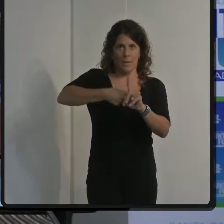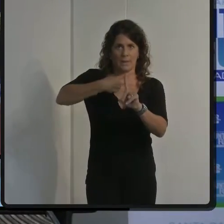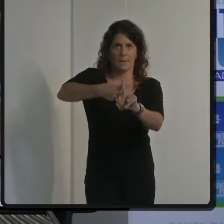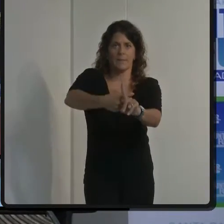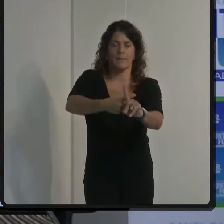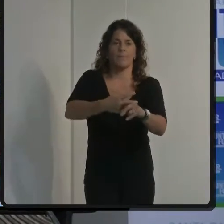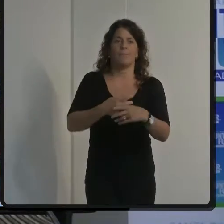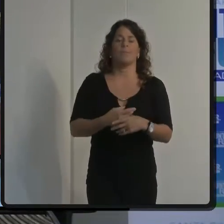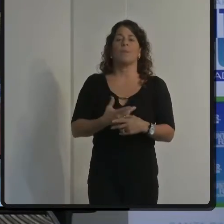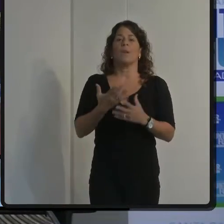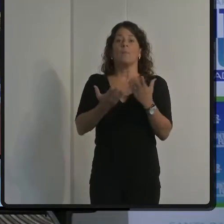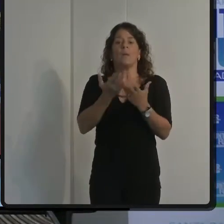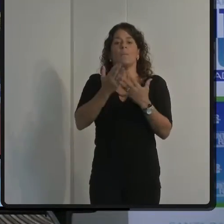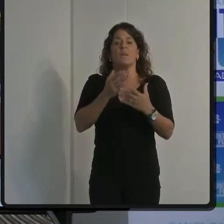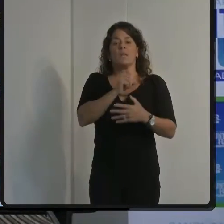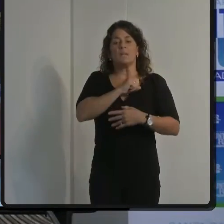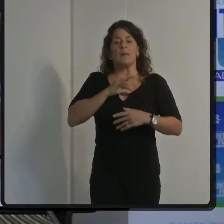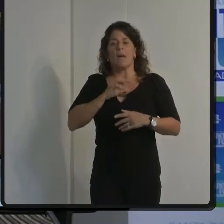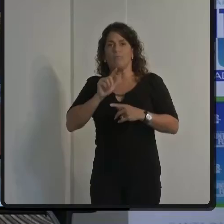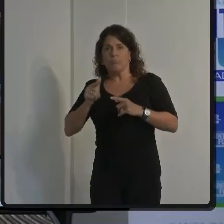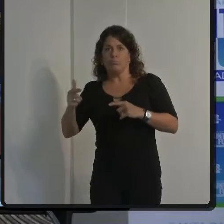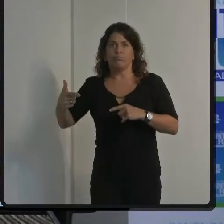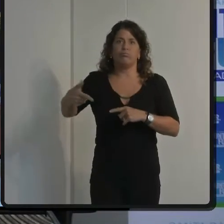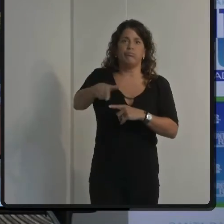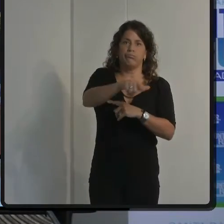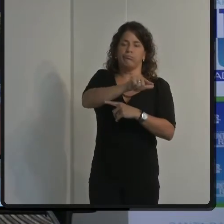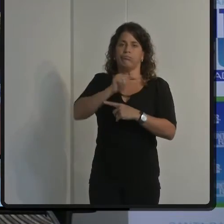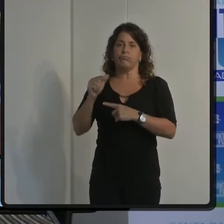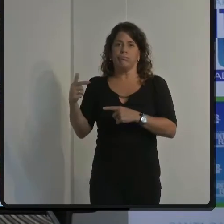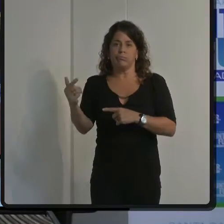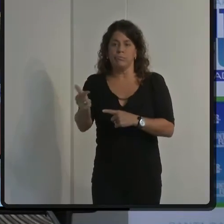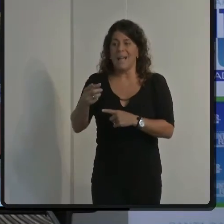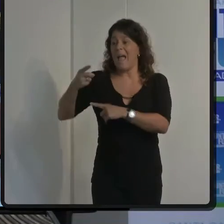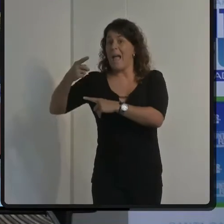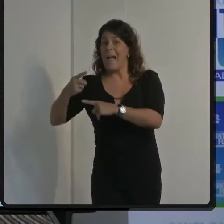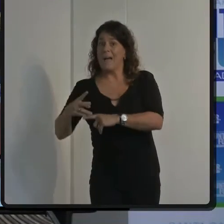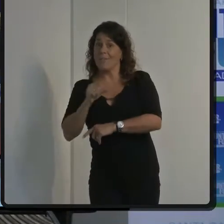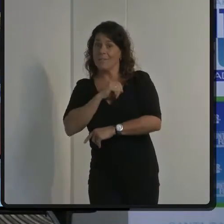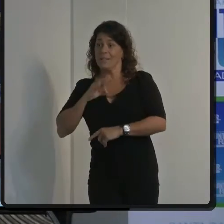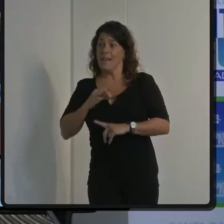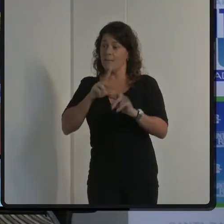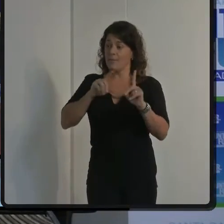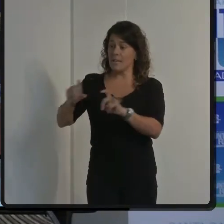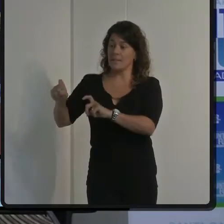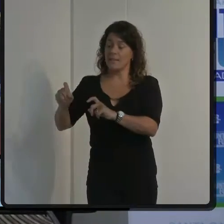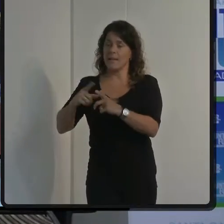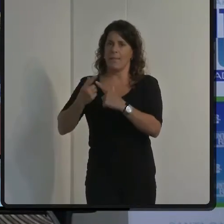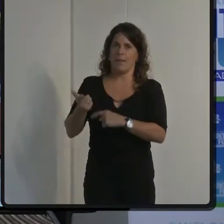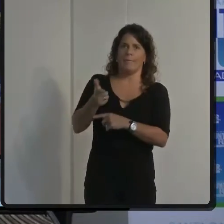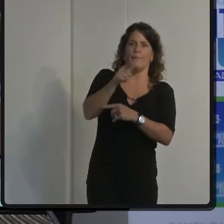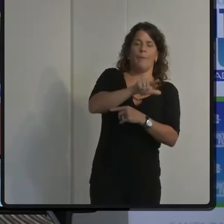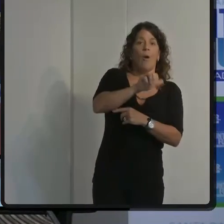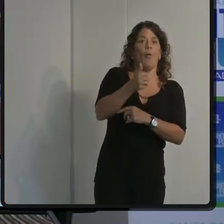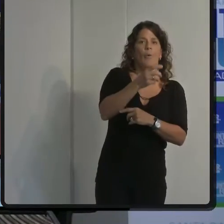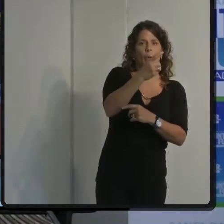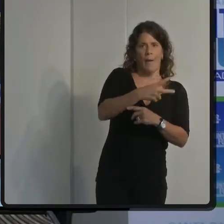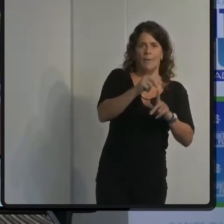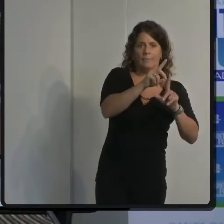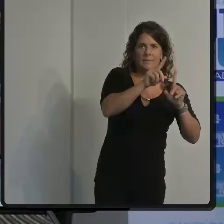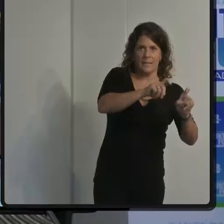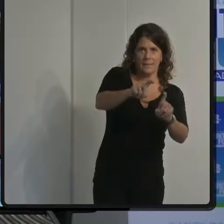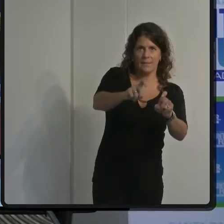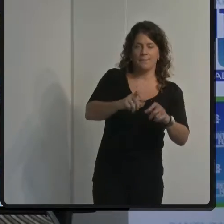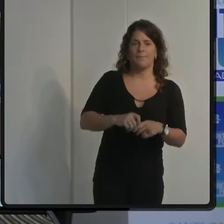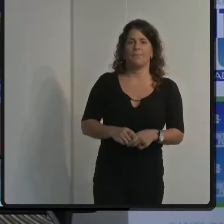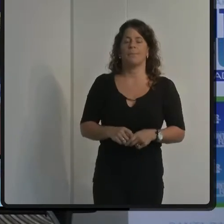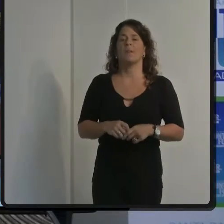a rotational basis, like half the staff every month, for instance, to get an idea. This is under circumstances where